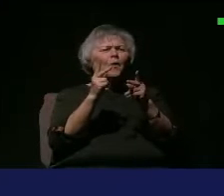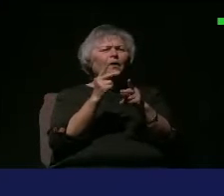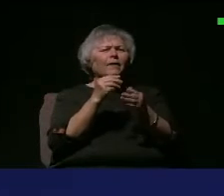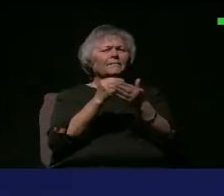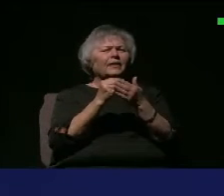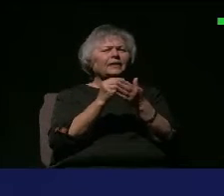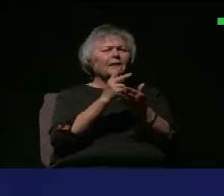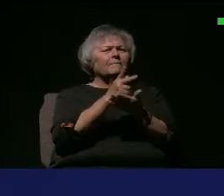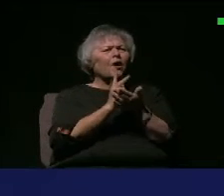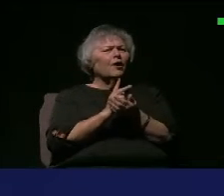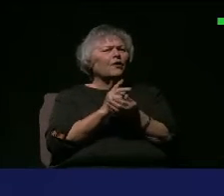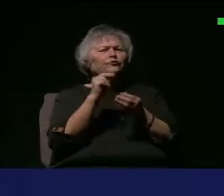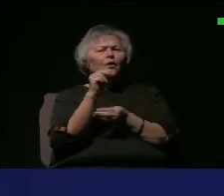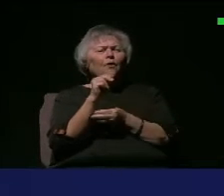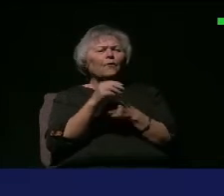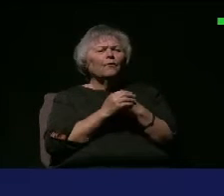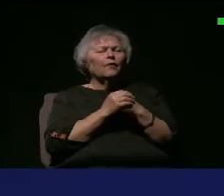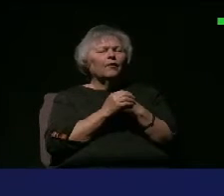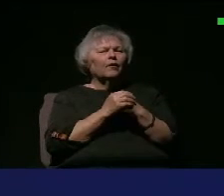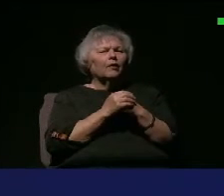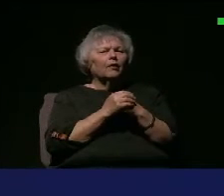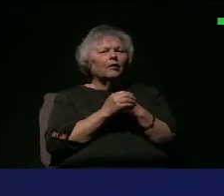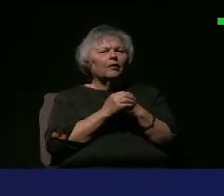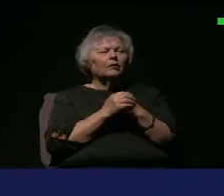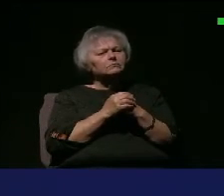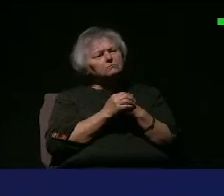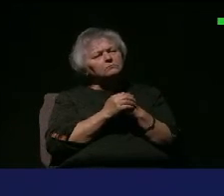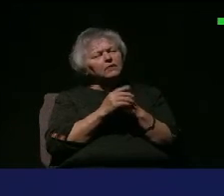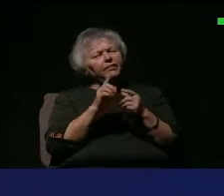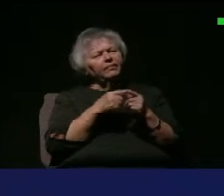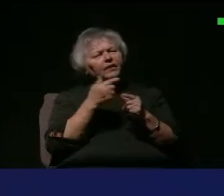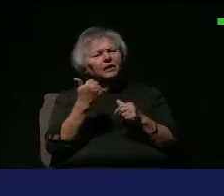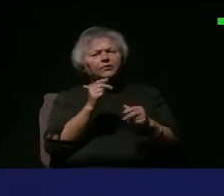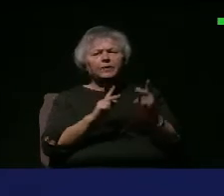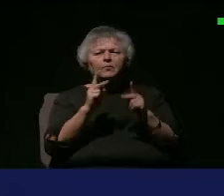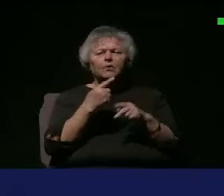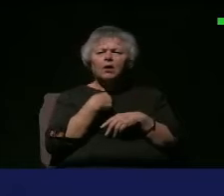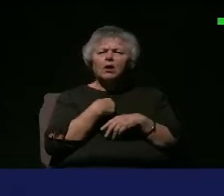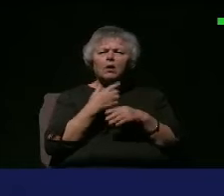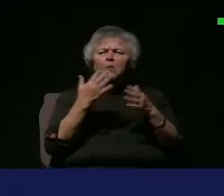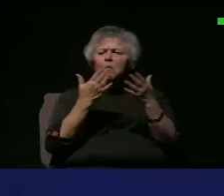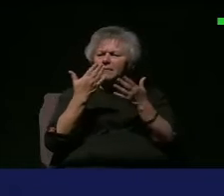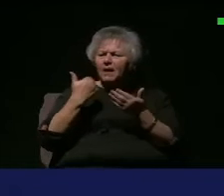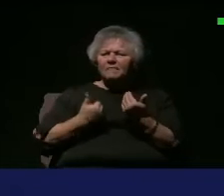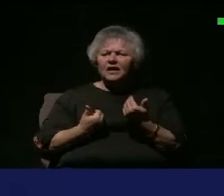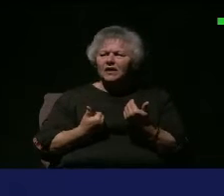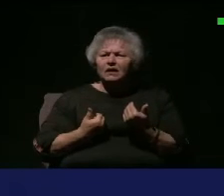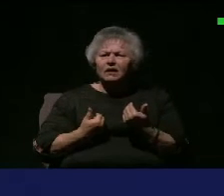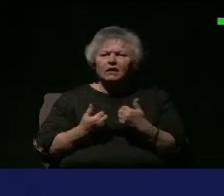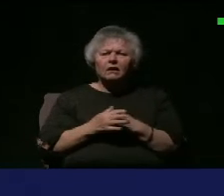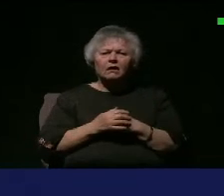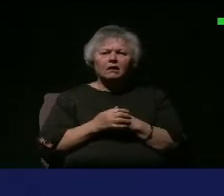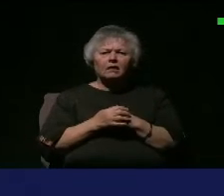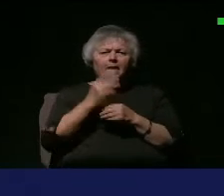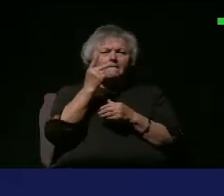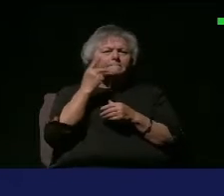not fair. What about me? Is my sacrifice?" Parents begin to ask the question, say things like, "We